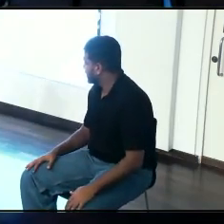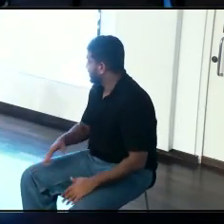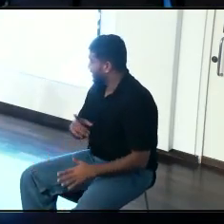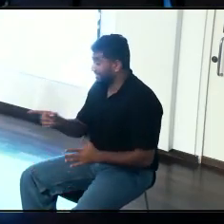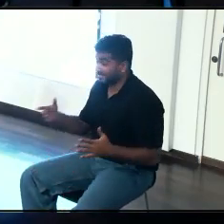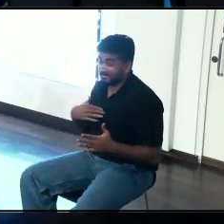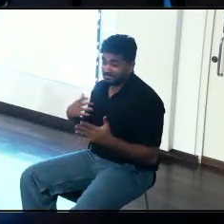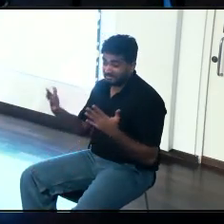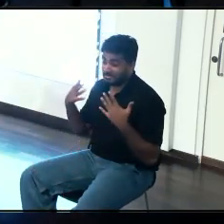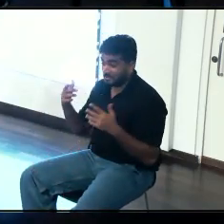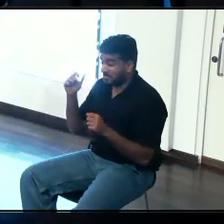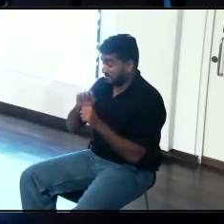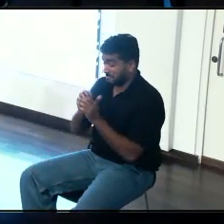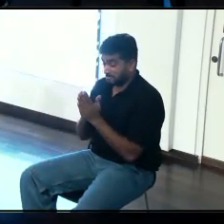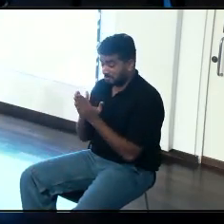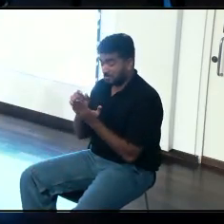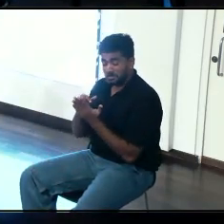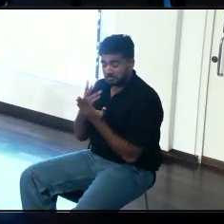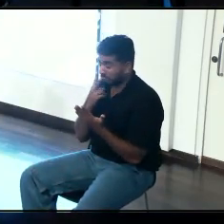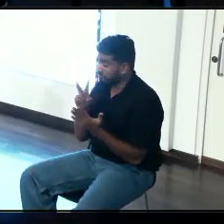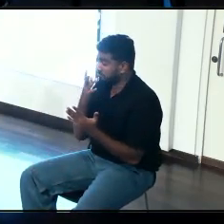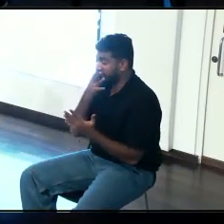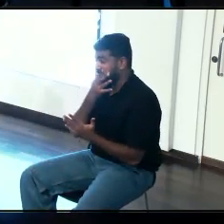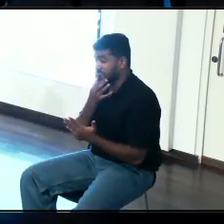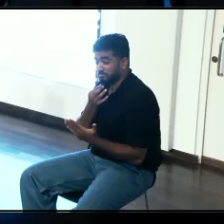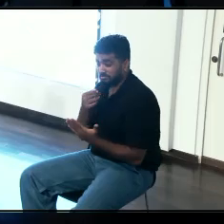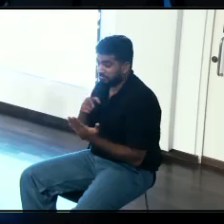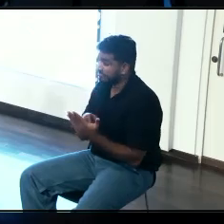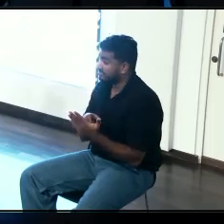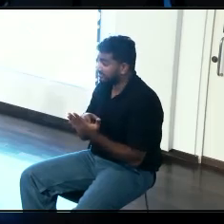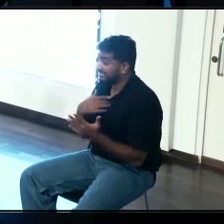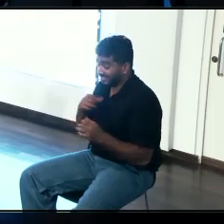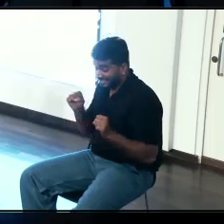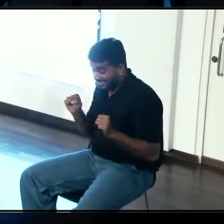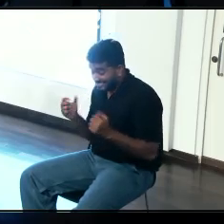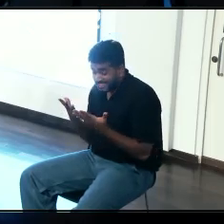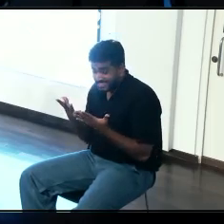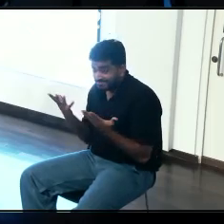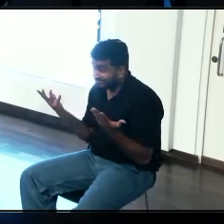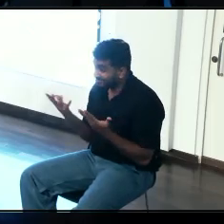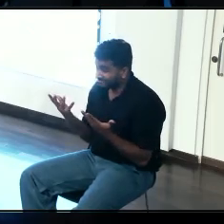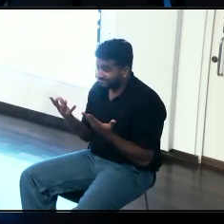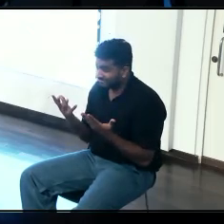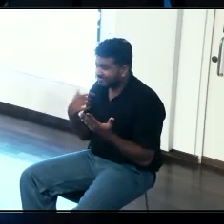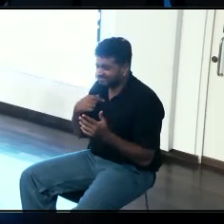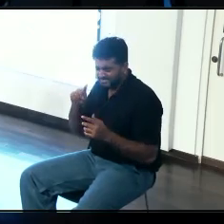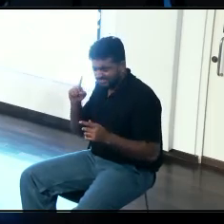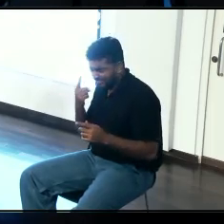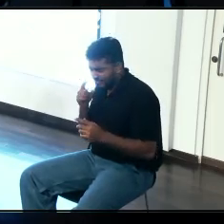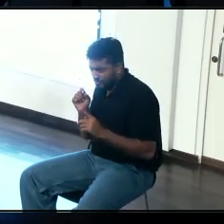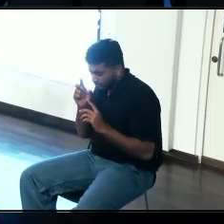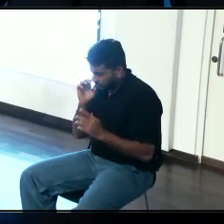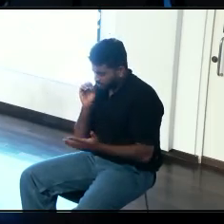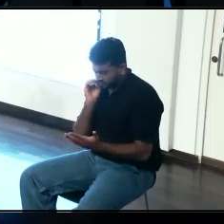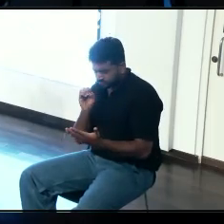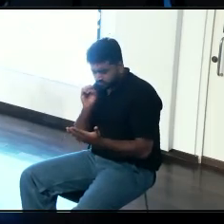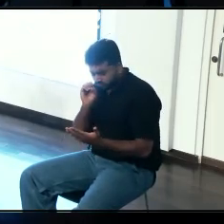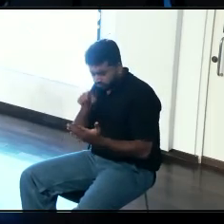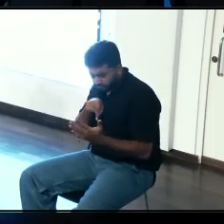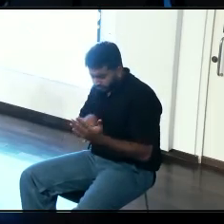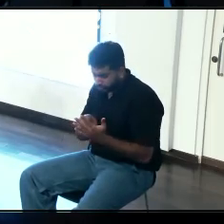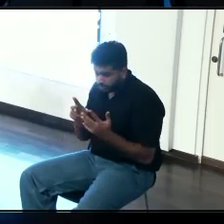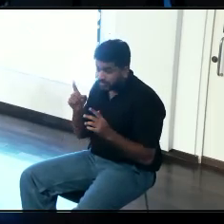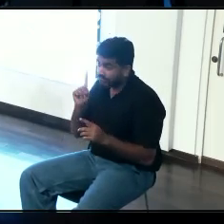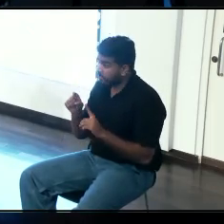absolutely fantastic book. And I want to start with one of my first observations, and it leads to the